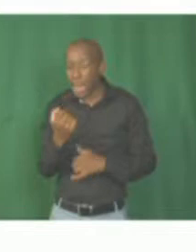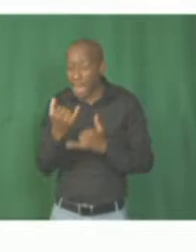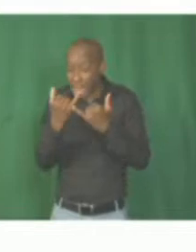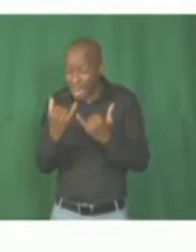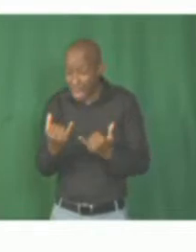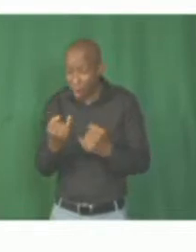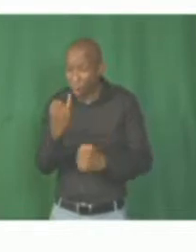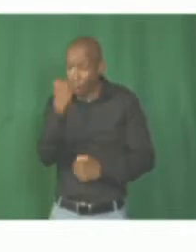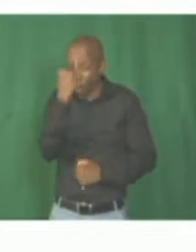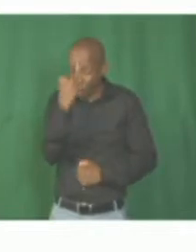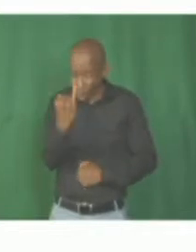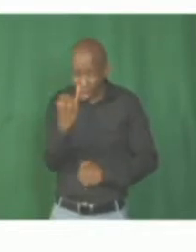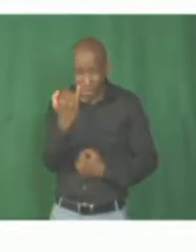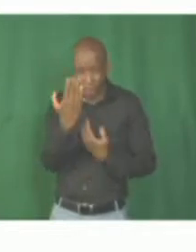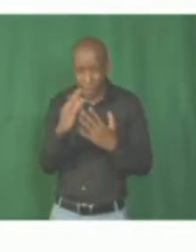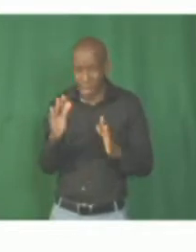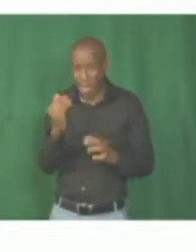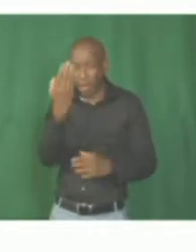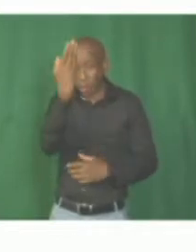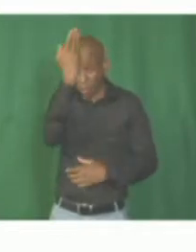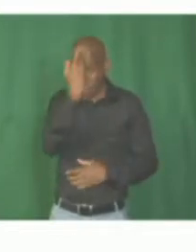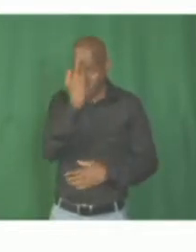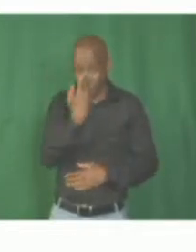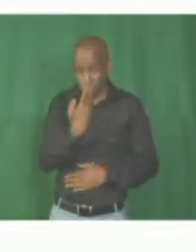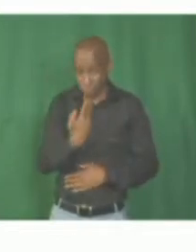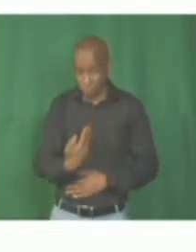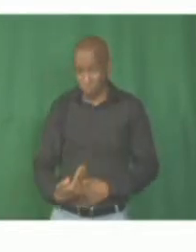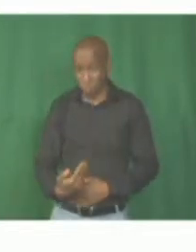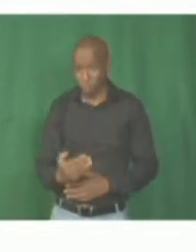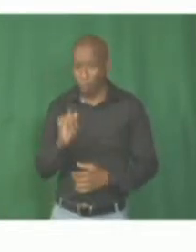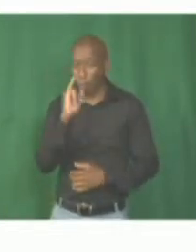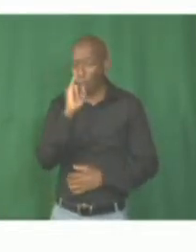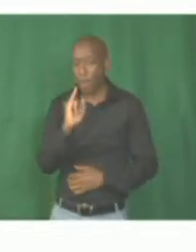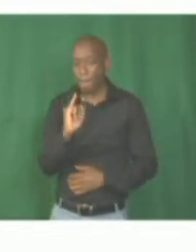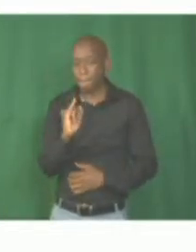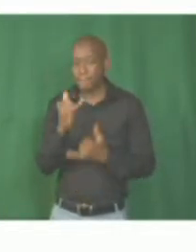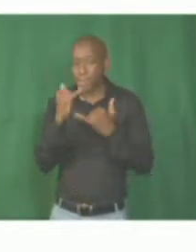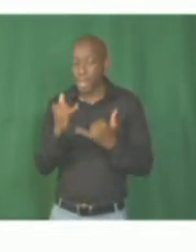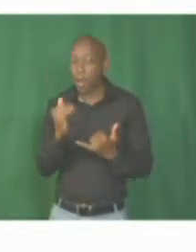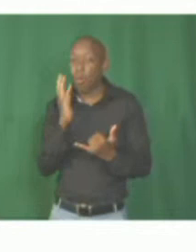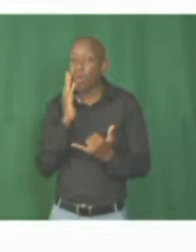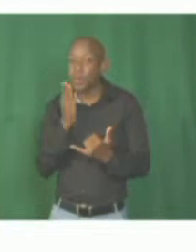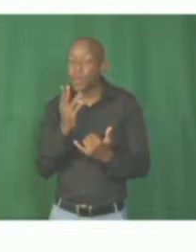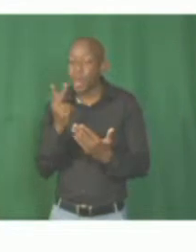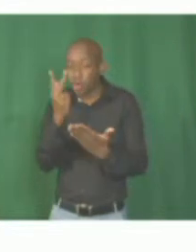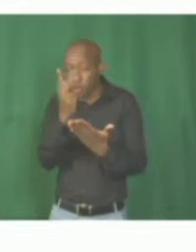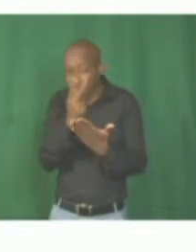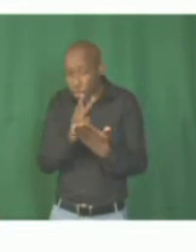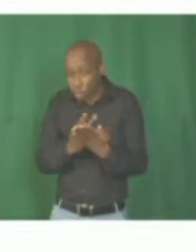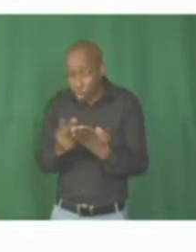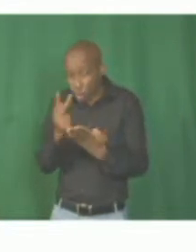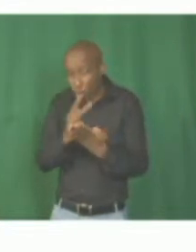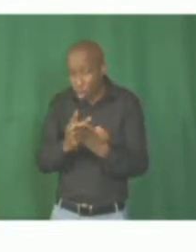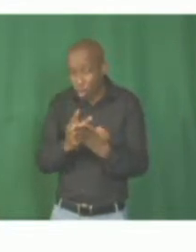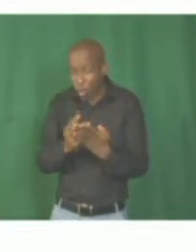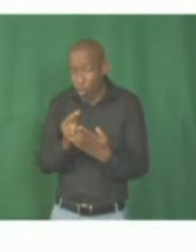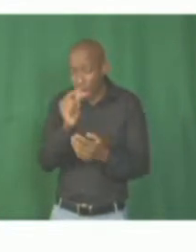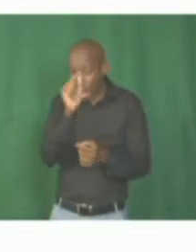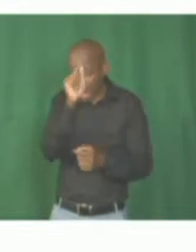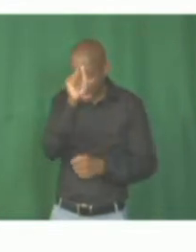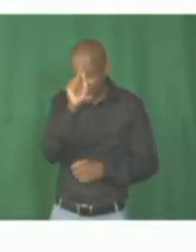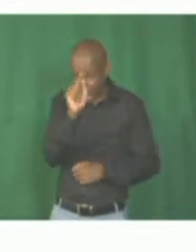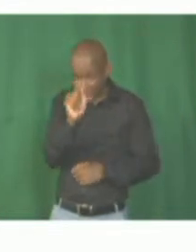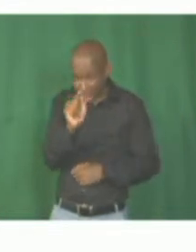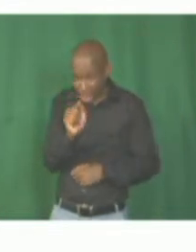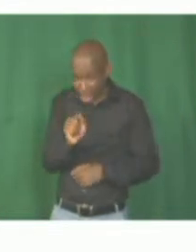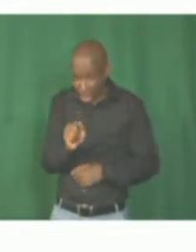it has got one line of symmetry. It means, therefore, when you draw a line now, we expect the